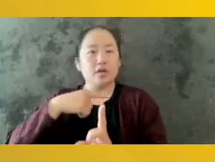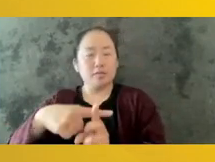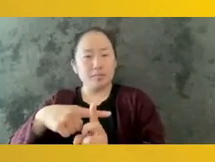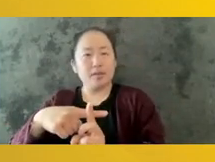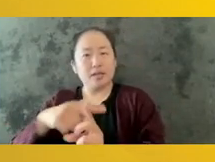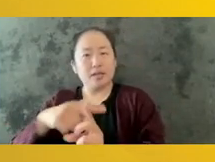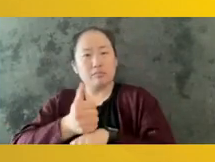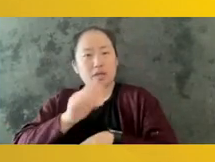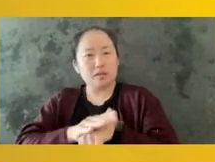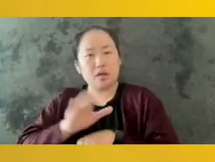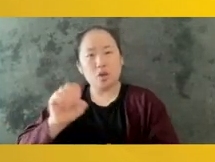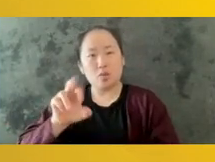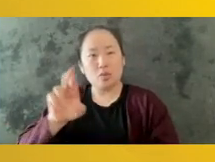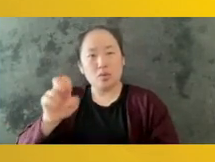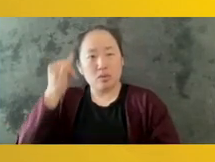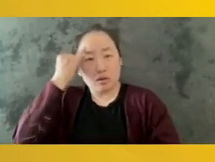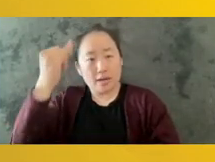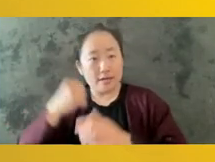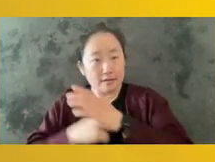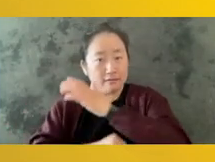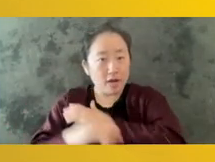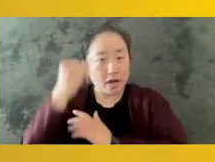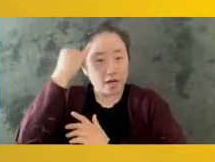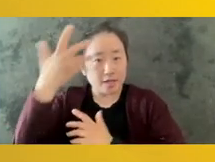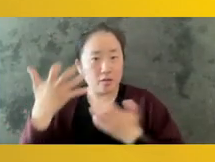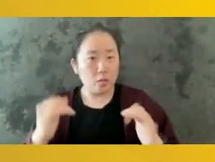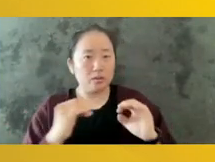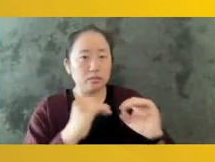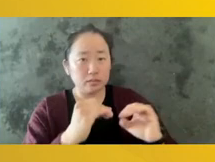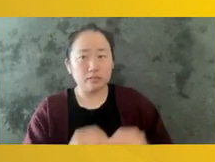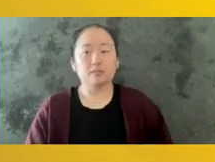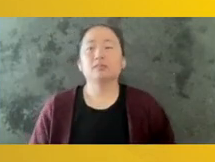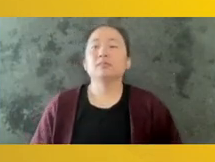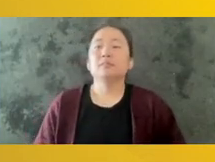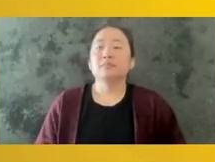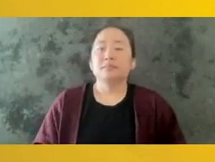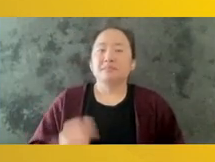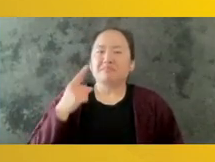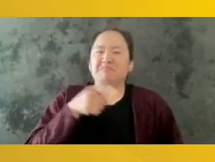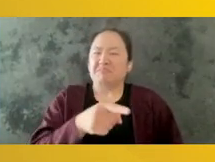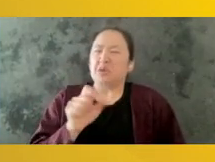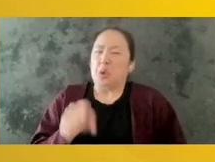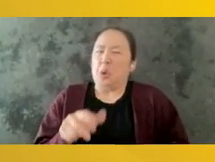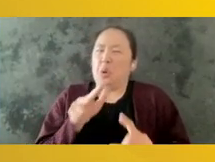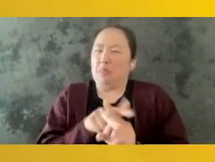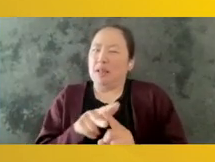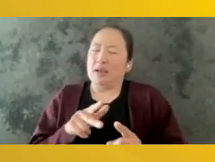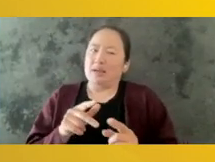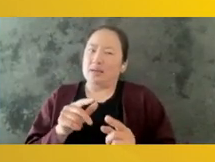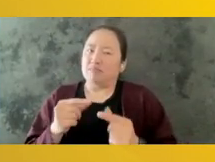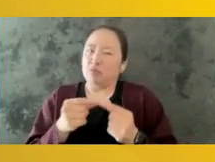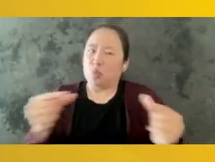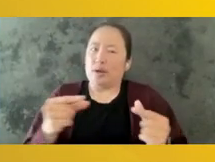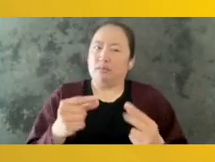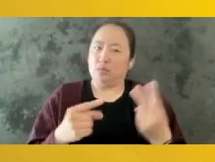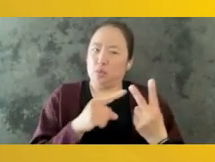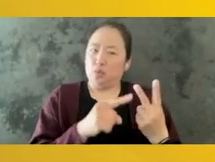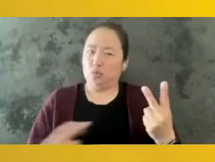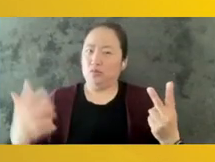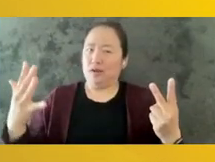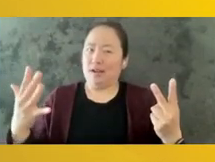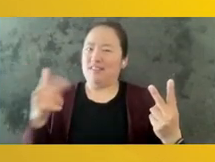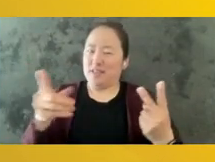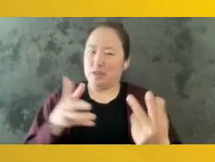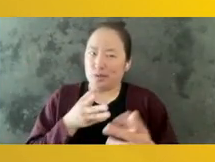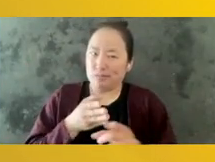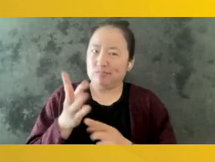in the module. However, it's good. You could use it, I think, in grades 2 through 5. And I think Melissa just